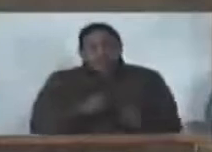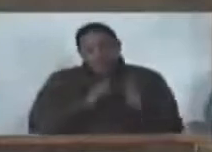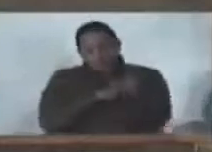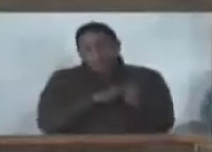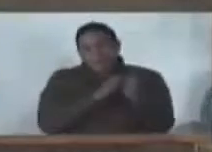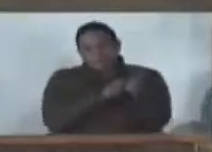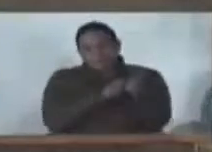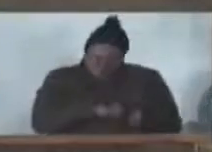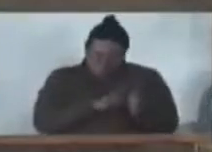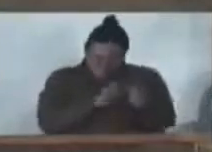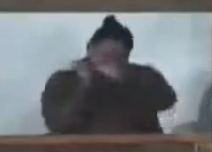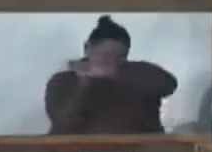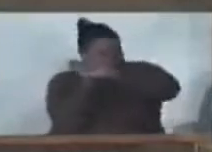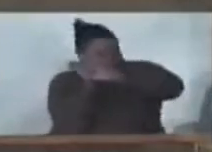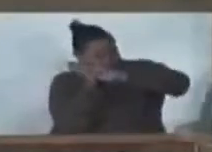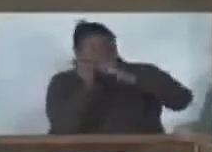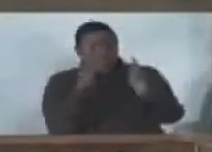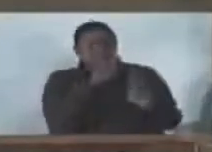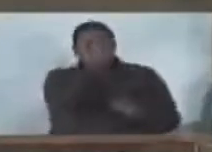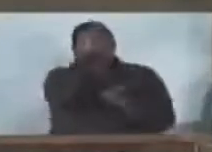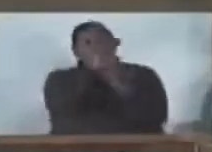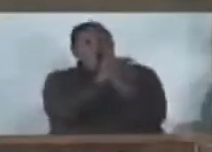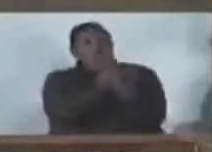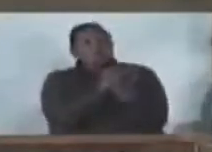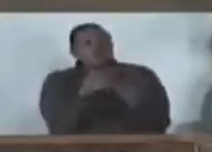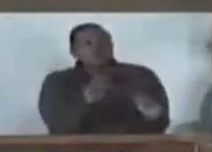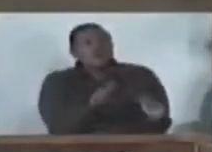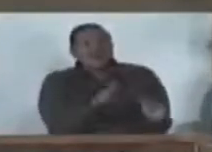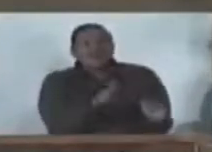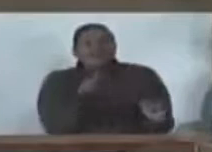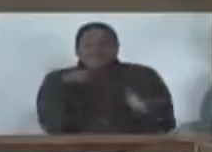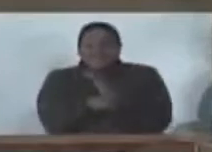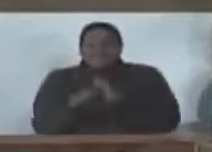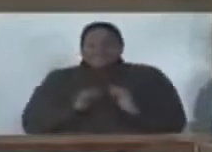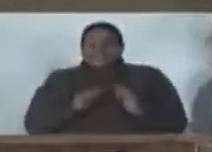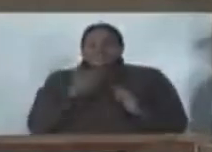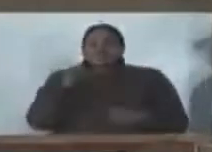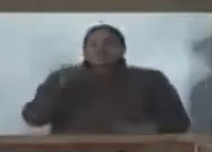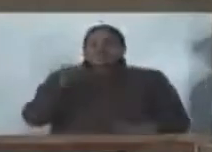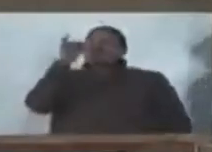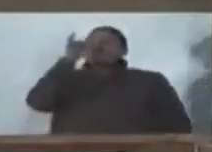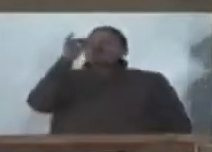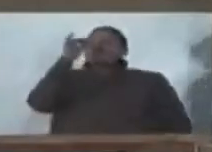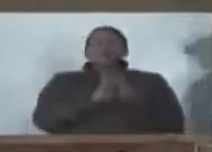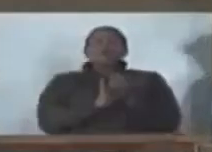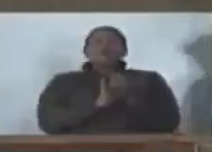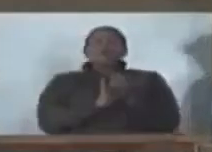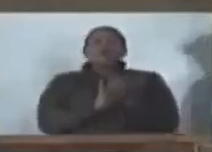accused, her husband, allegedly tried to take his own life by drinking a poisonous